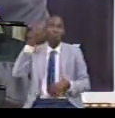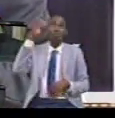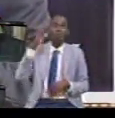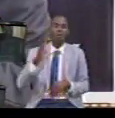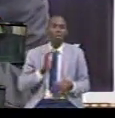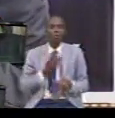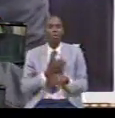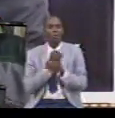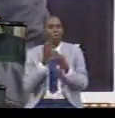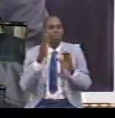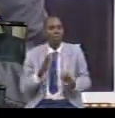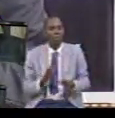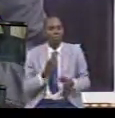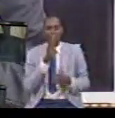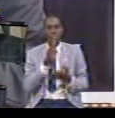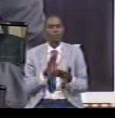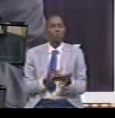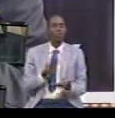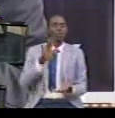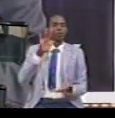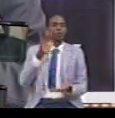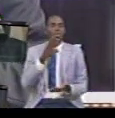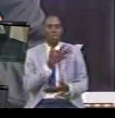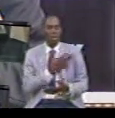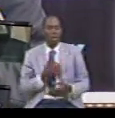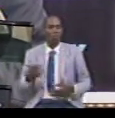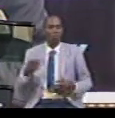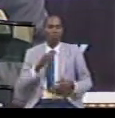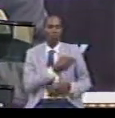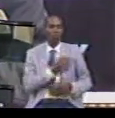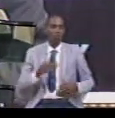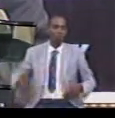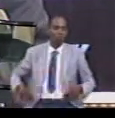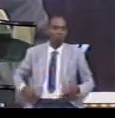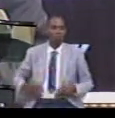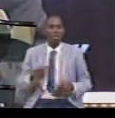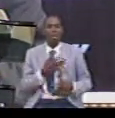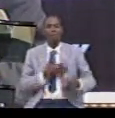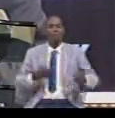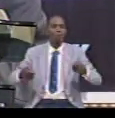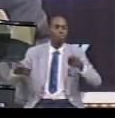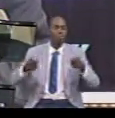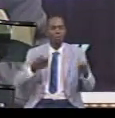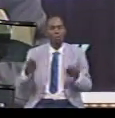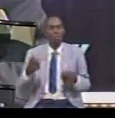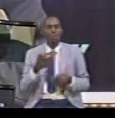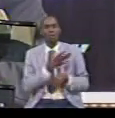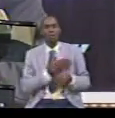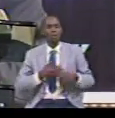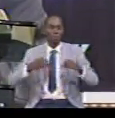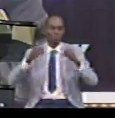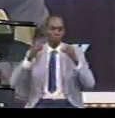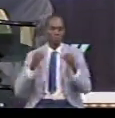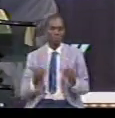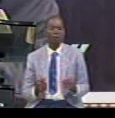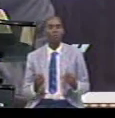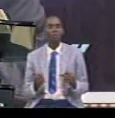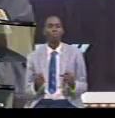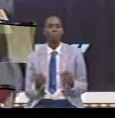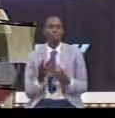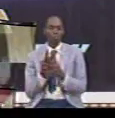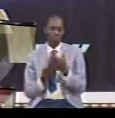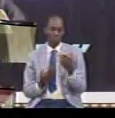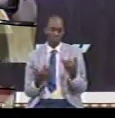Savior, be glory and majesty and dominion and power,